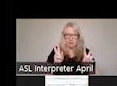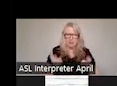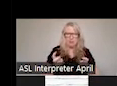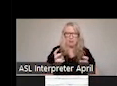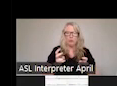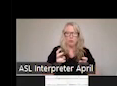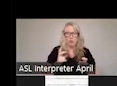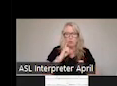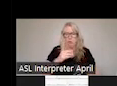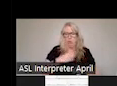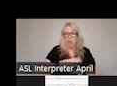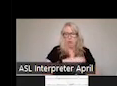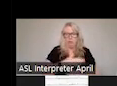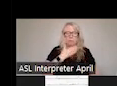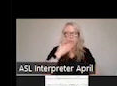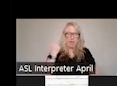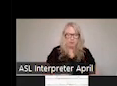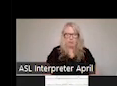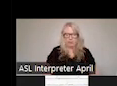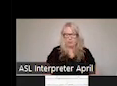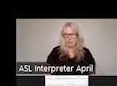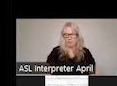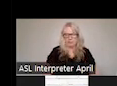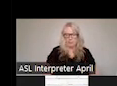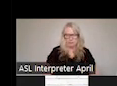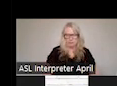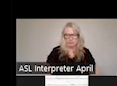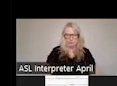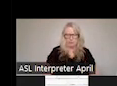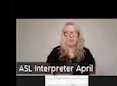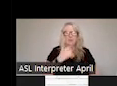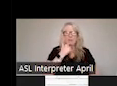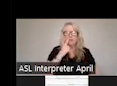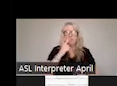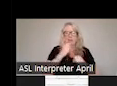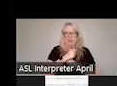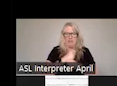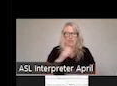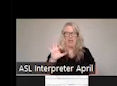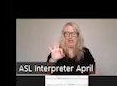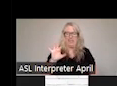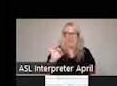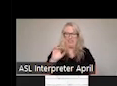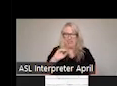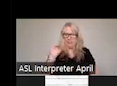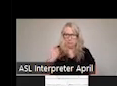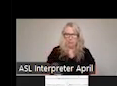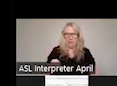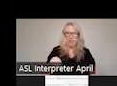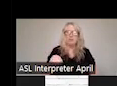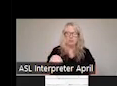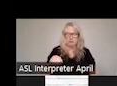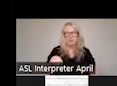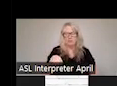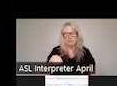go better, because they say the statistics are like 98% of 988 calls get